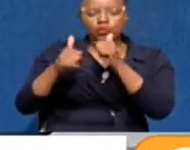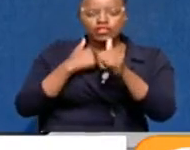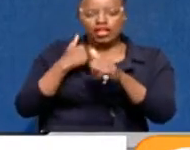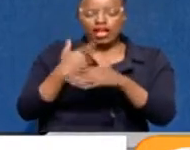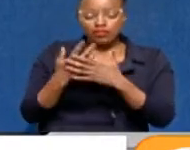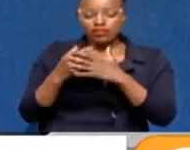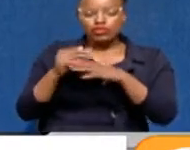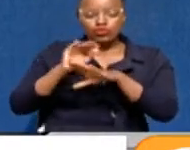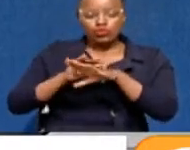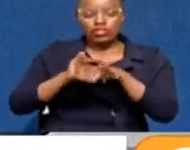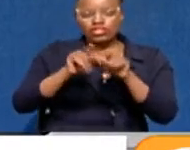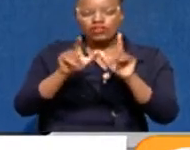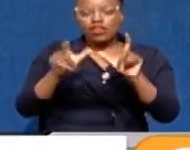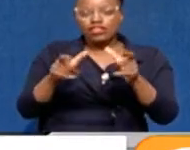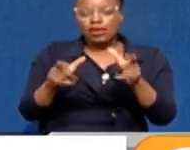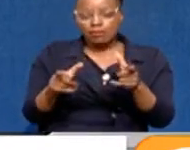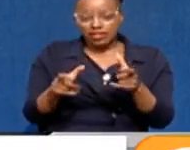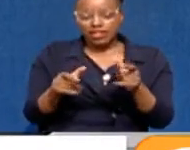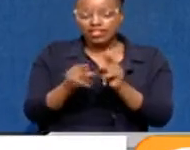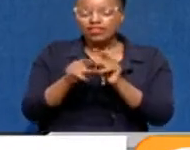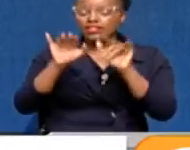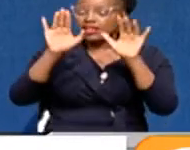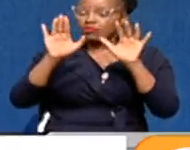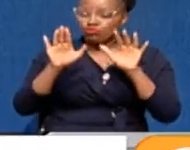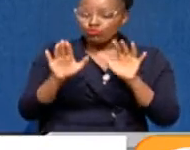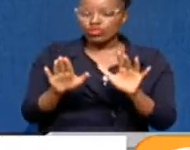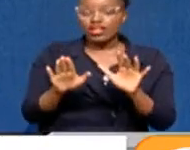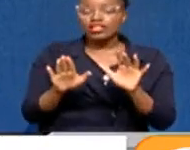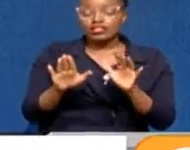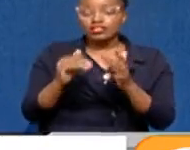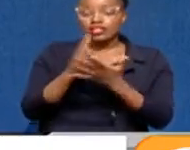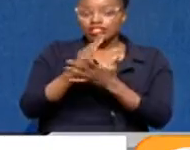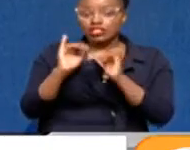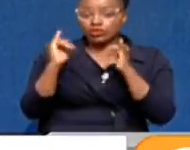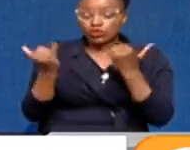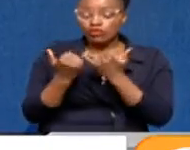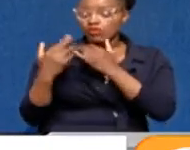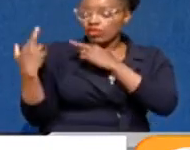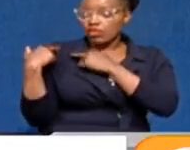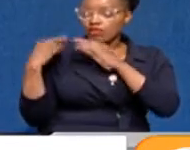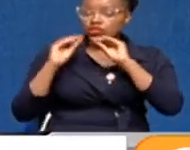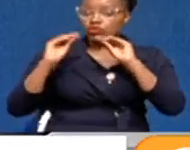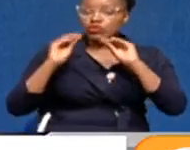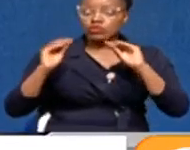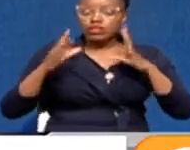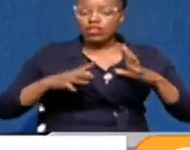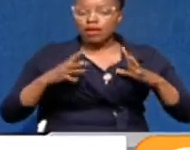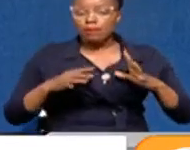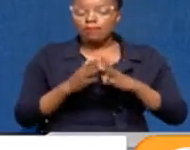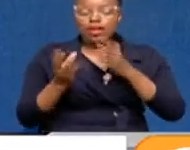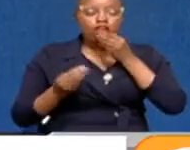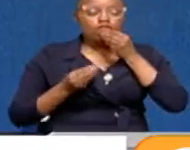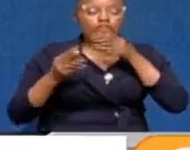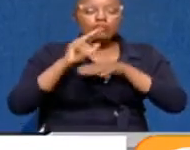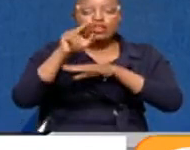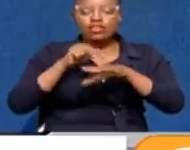timely, since the media is an integral part of the electoral cycle, with the cardinal duty of educating the masses, informing